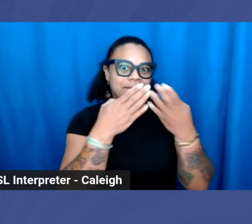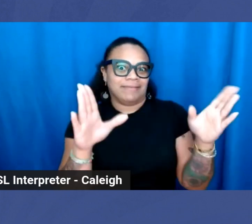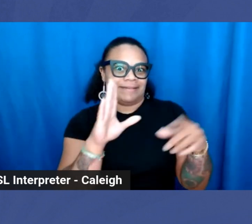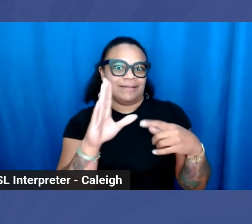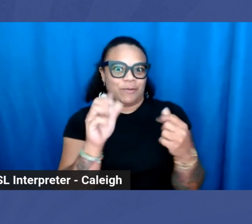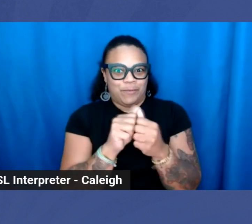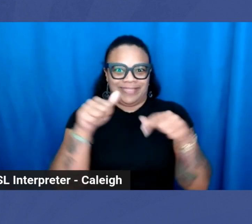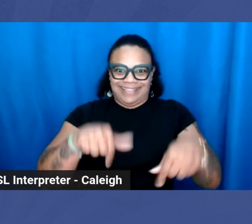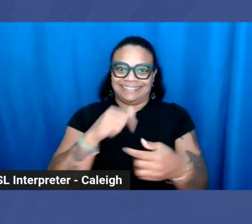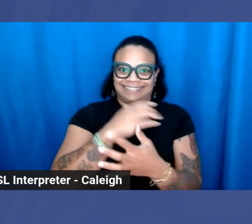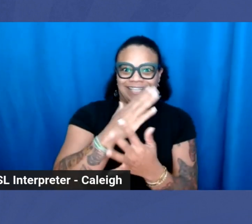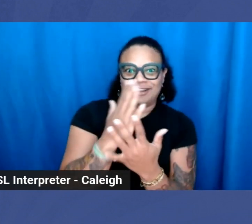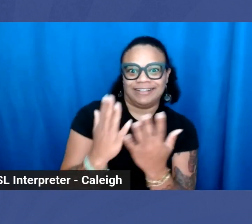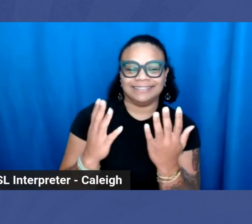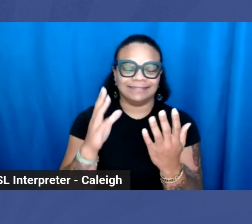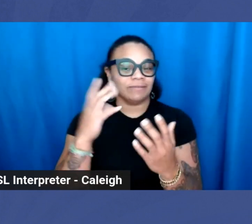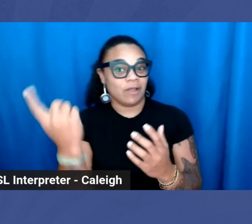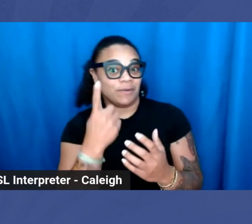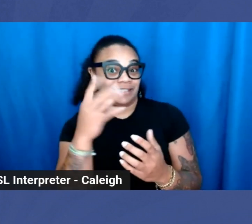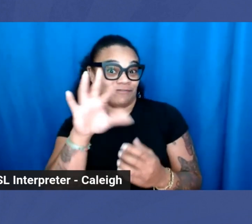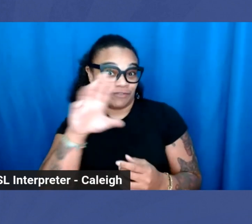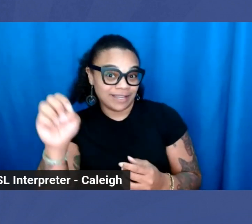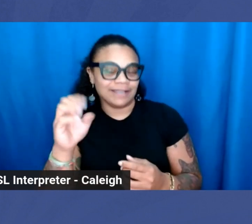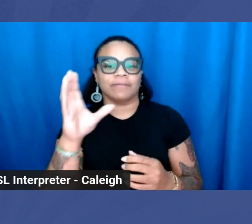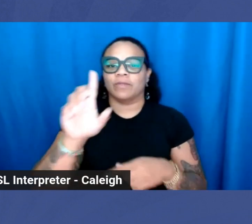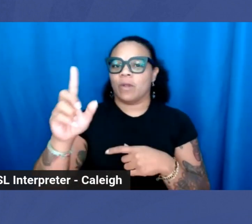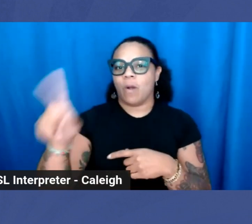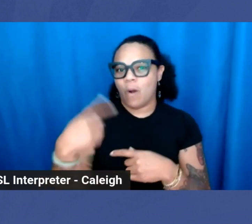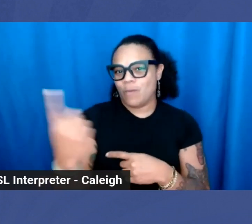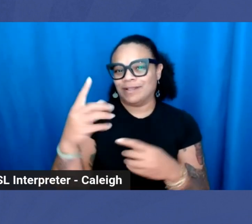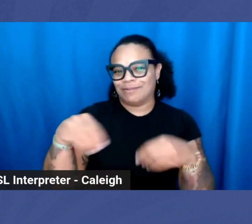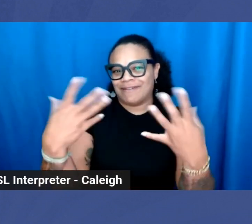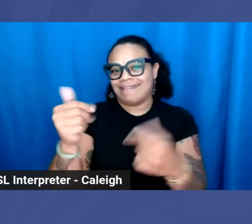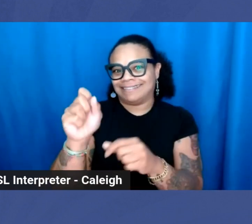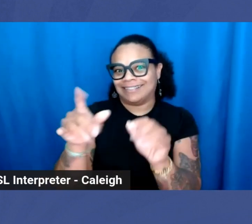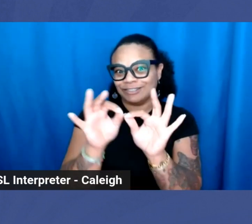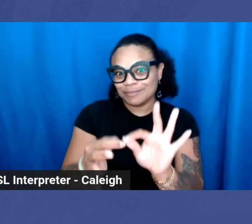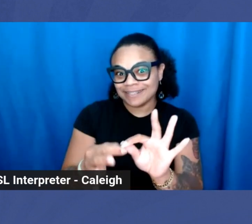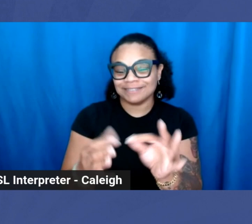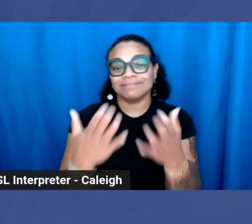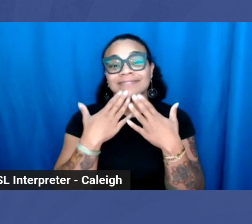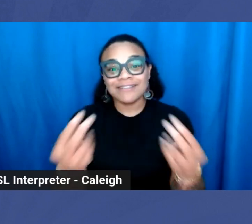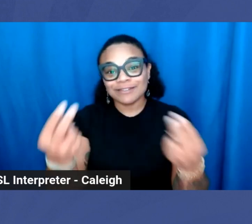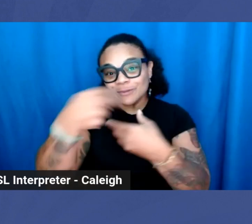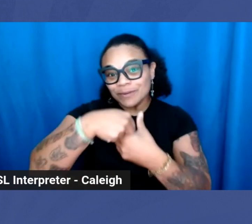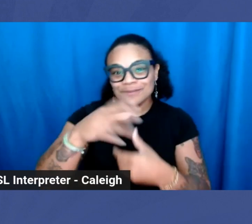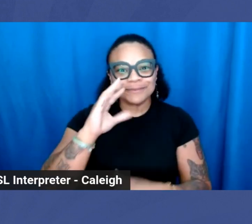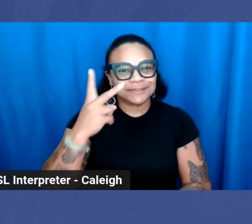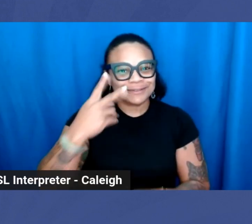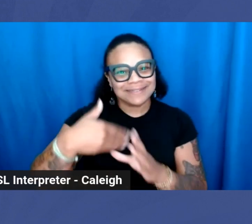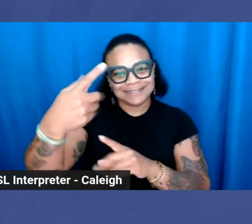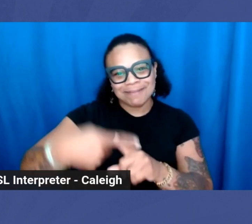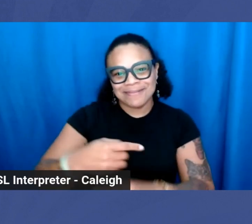always free to attend and will always have ASL interpretation. So thanks everybody for being here, and I'll see you next month.